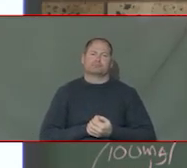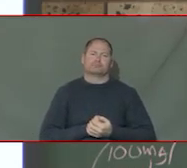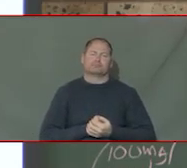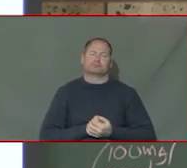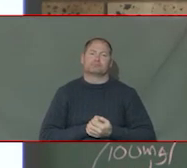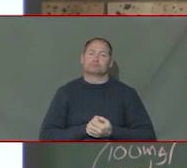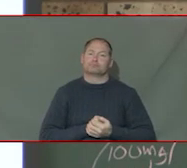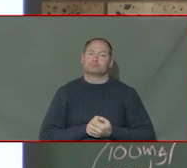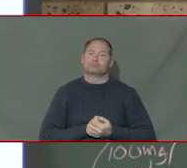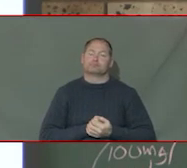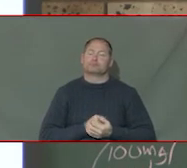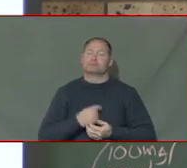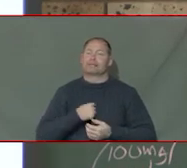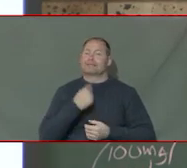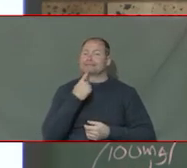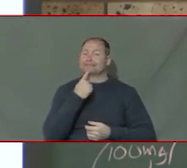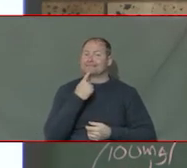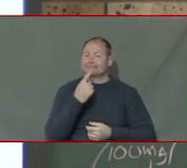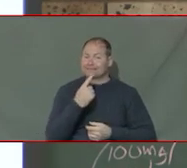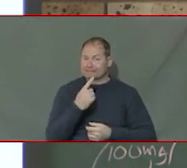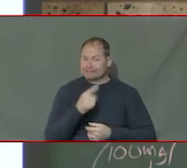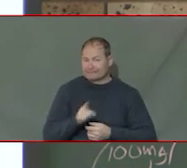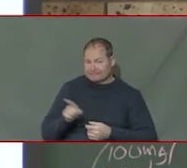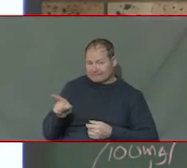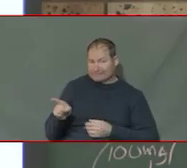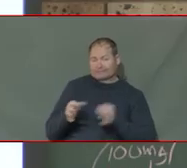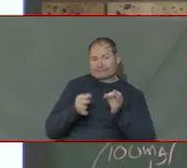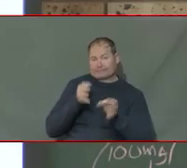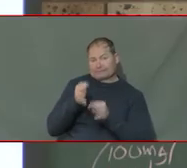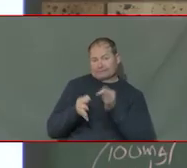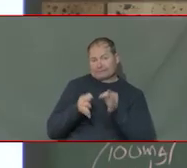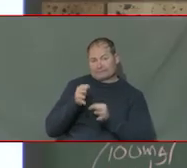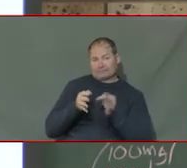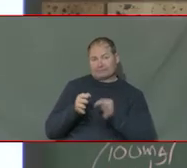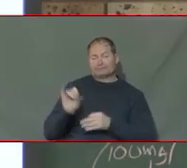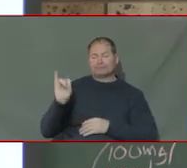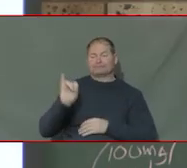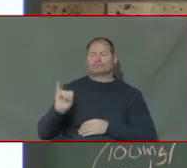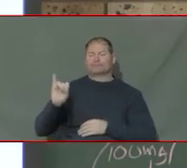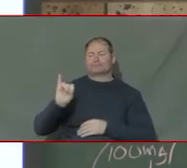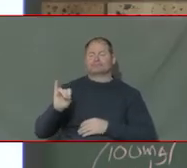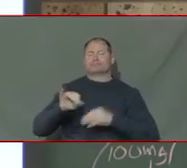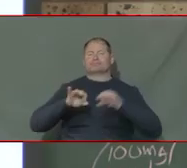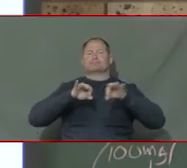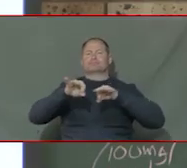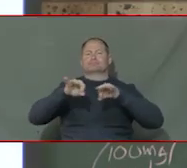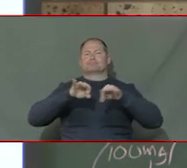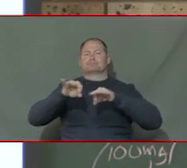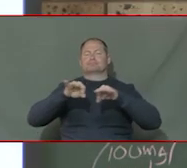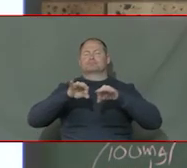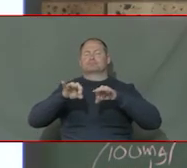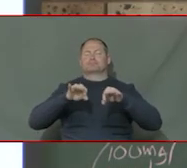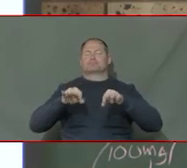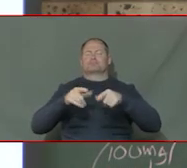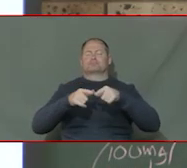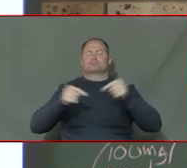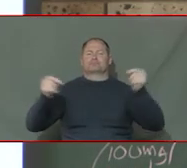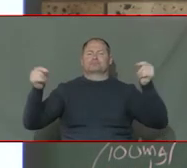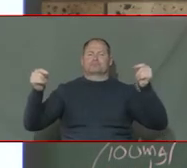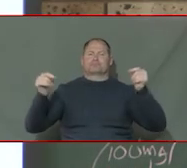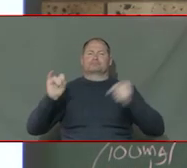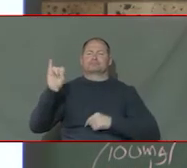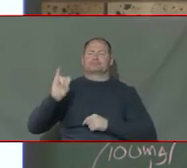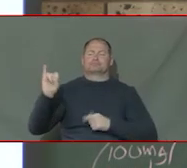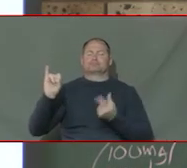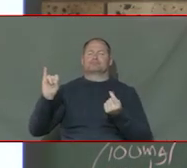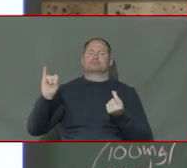What will, because I told you all about insulin. I told you, look at my arrows here. Look at what I showed you, what insulin does. Look